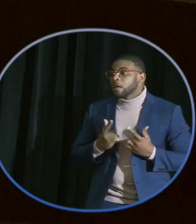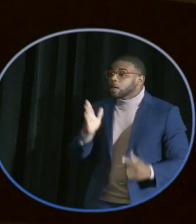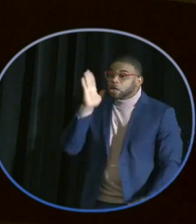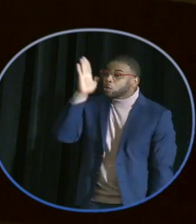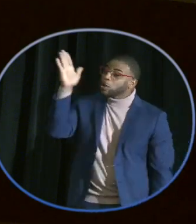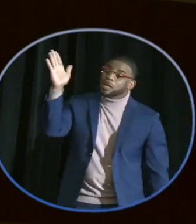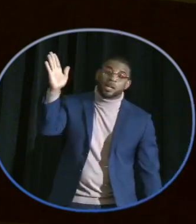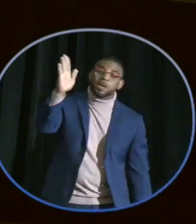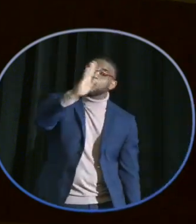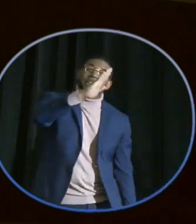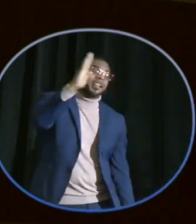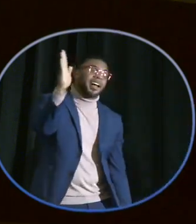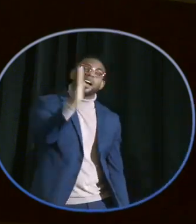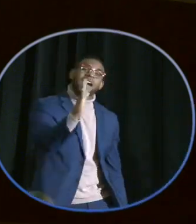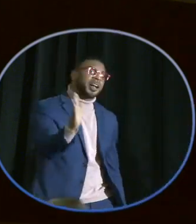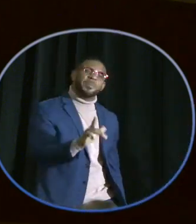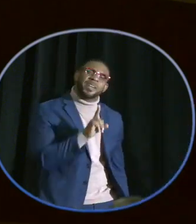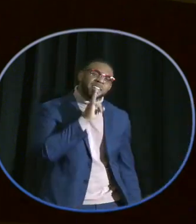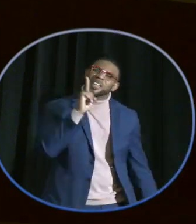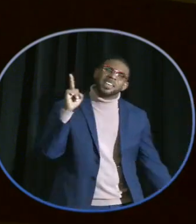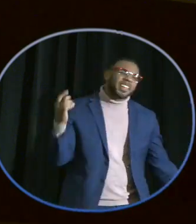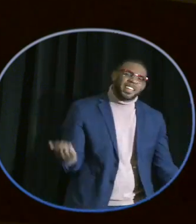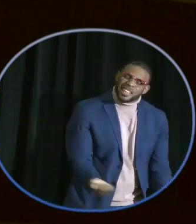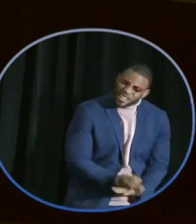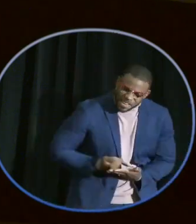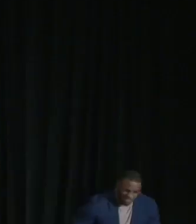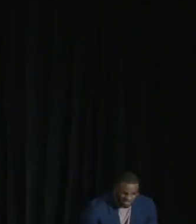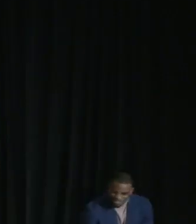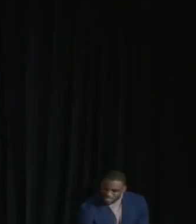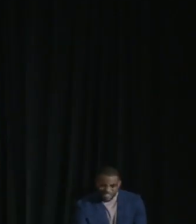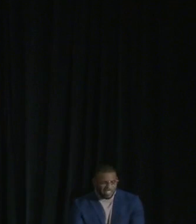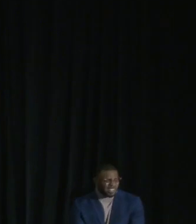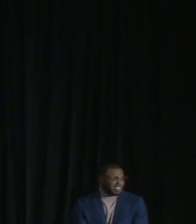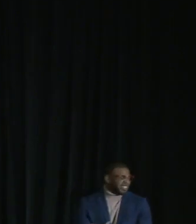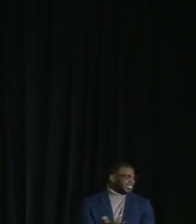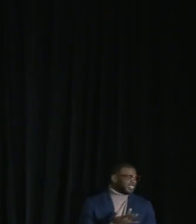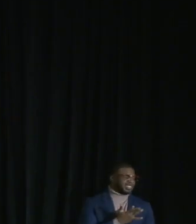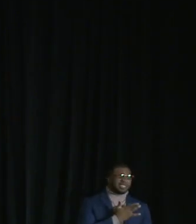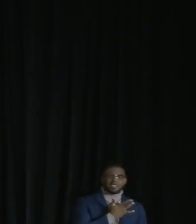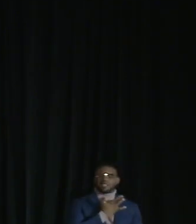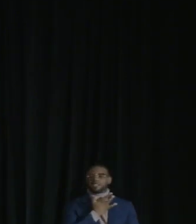living shall not be in